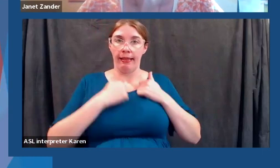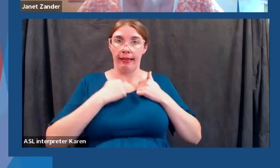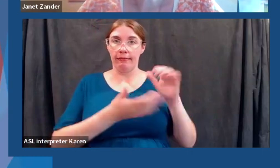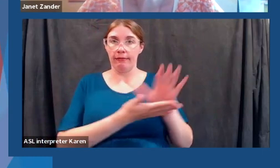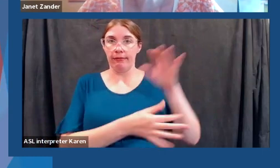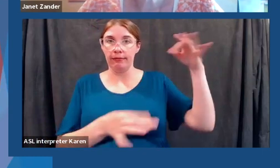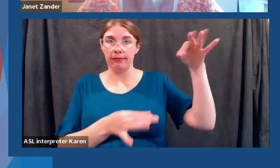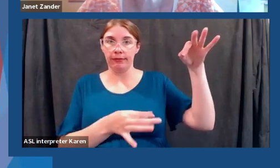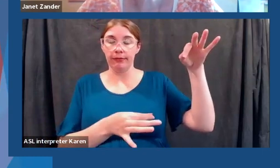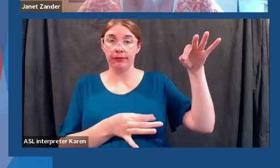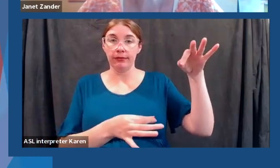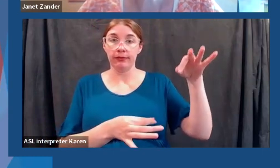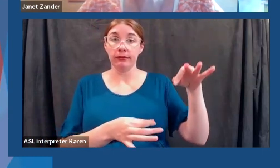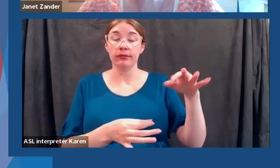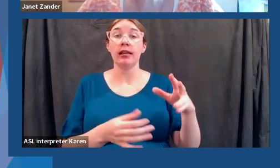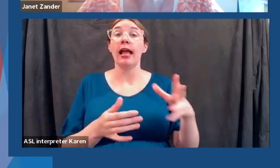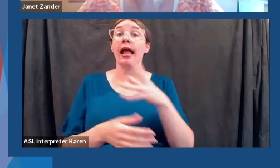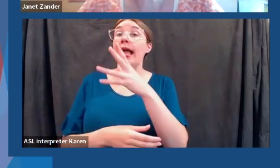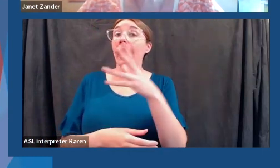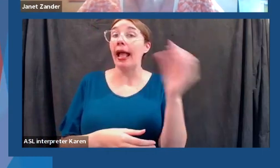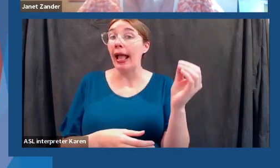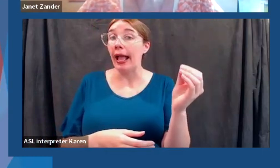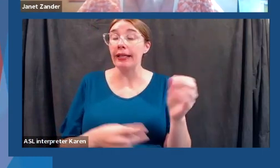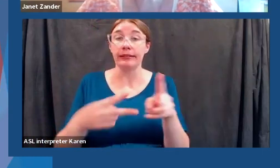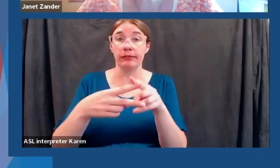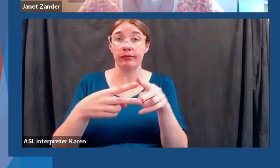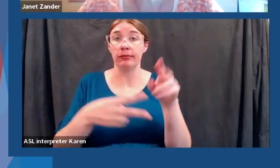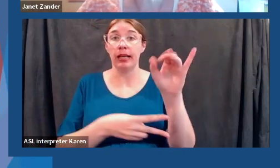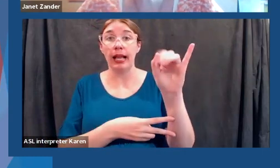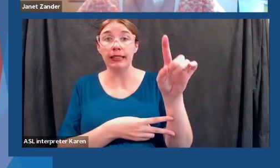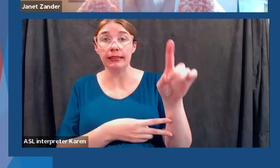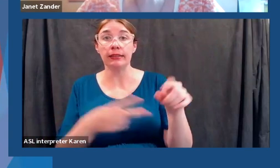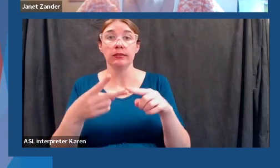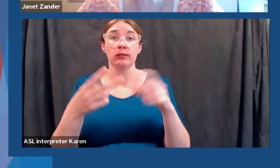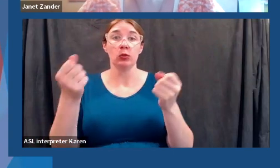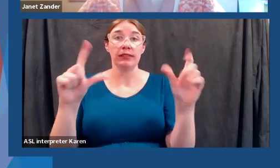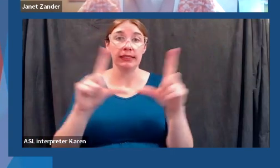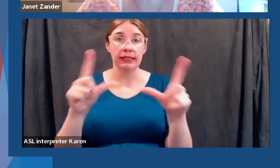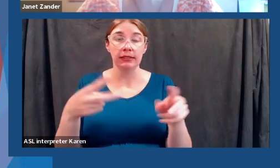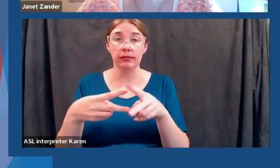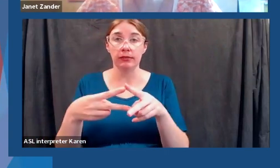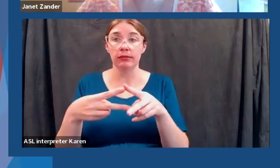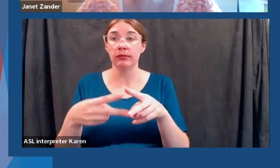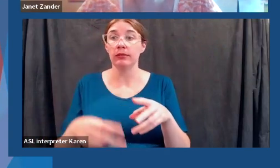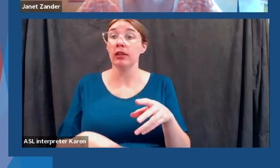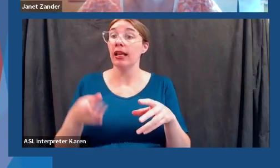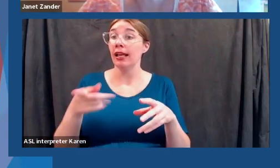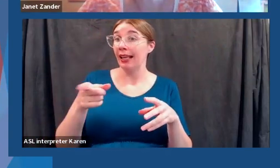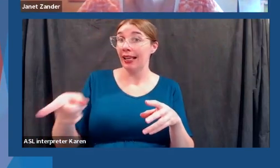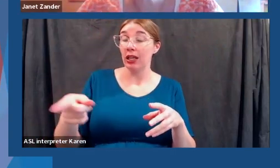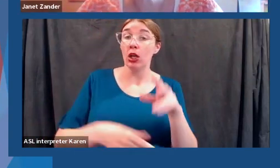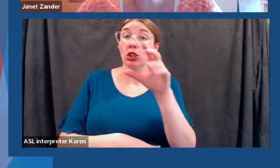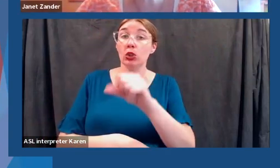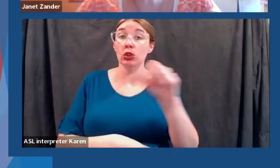again, either a driver's license or an ID card, or here they can also use the last 4 digits of their